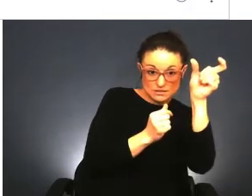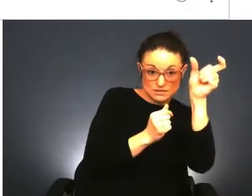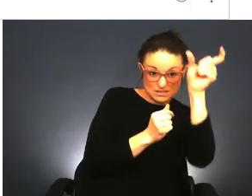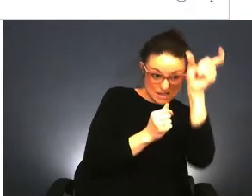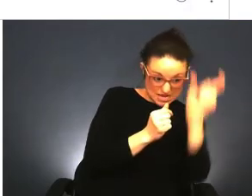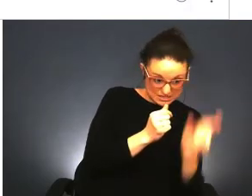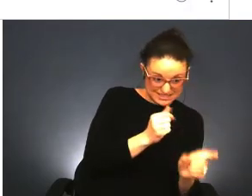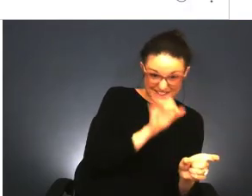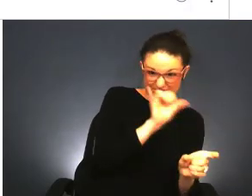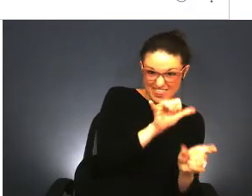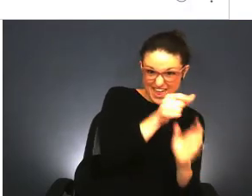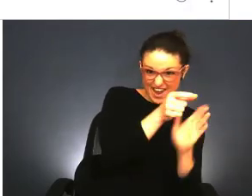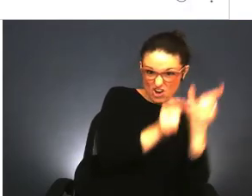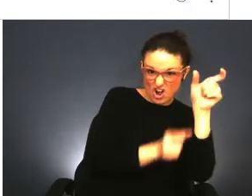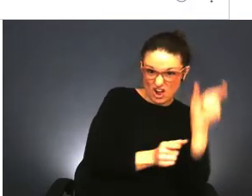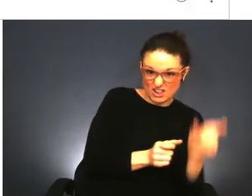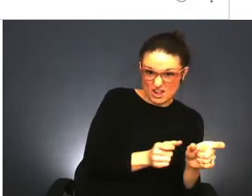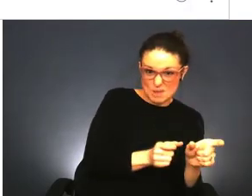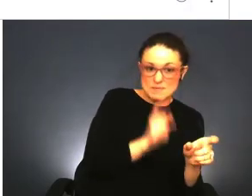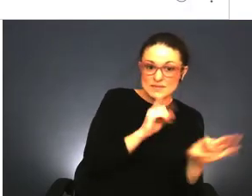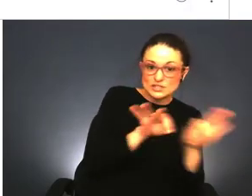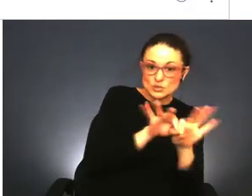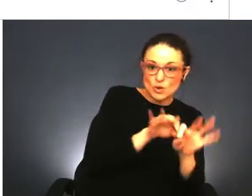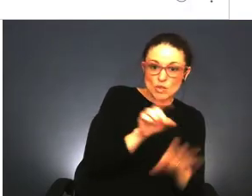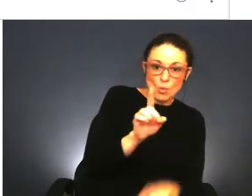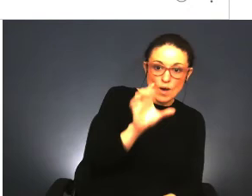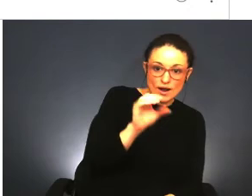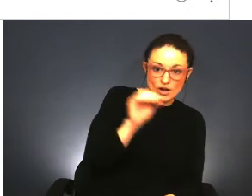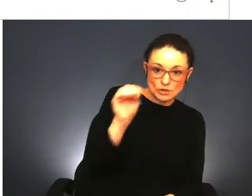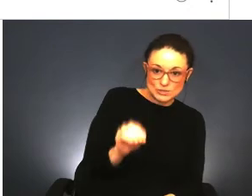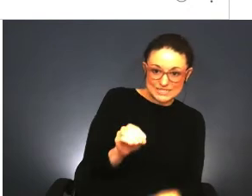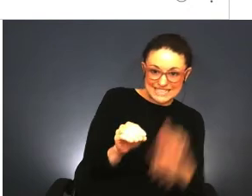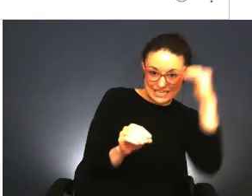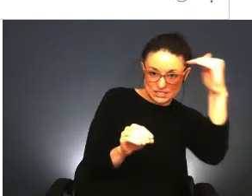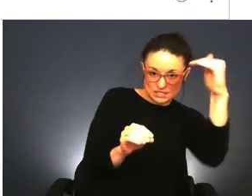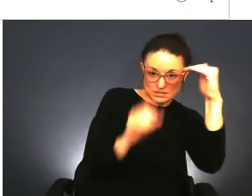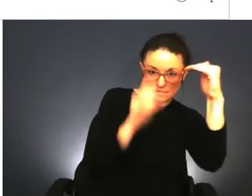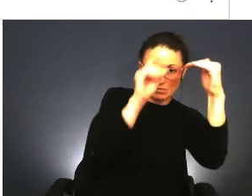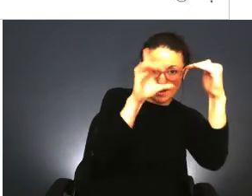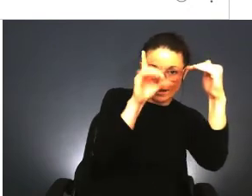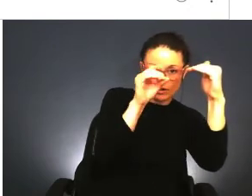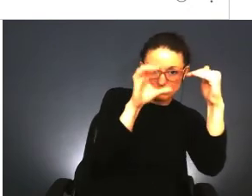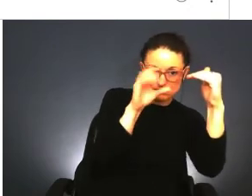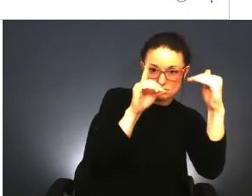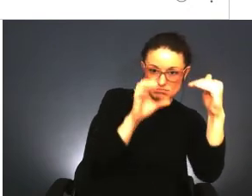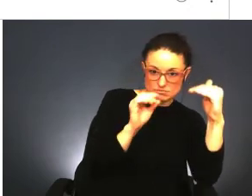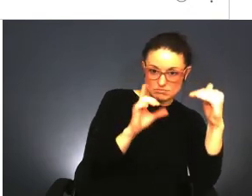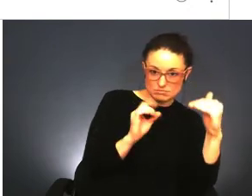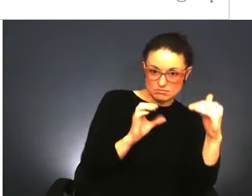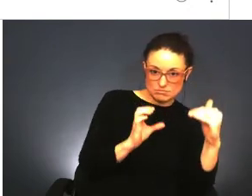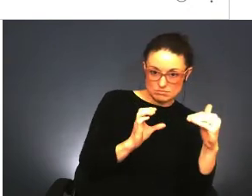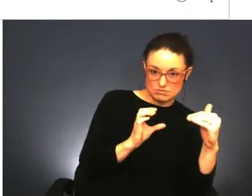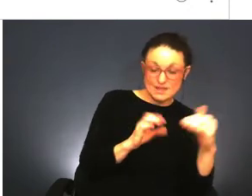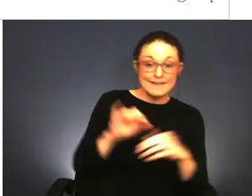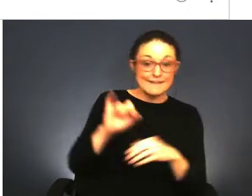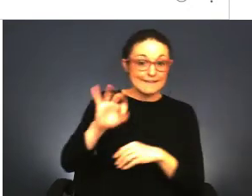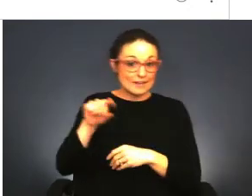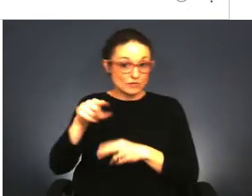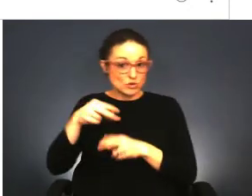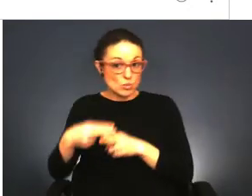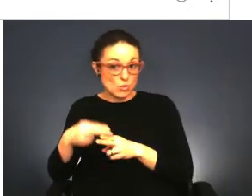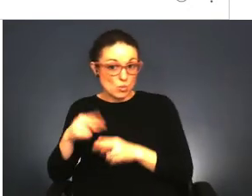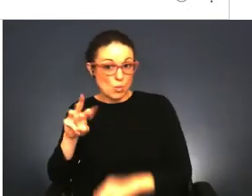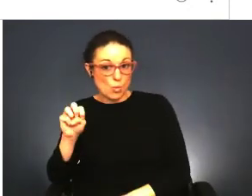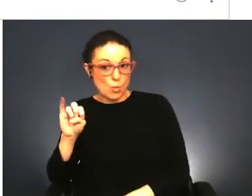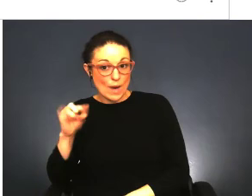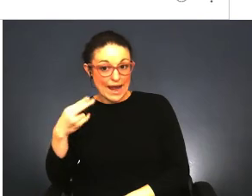column, is worth 100%. If you weight your grades, then you really want to hear this next